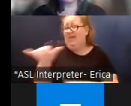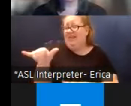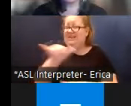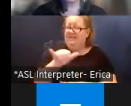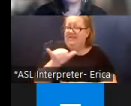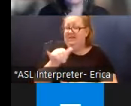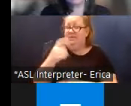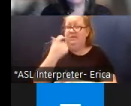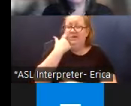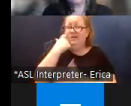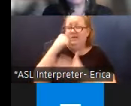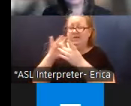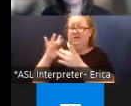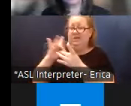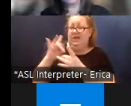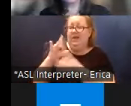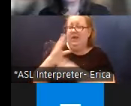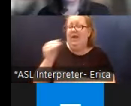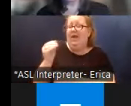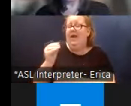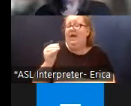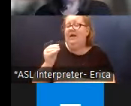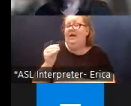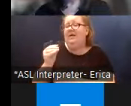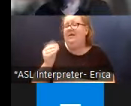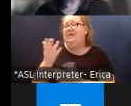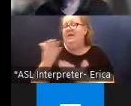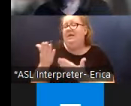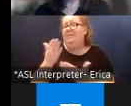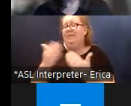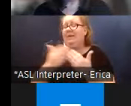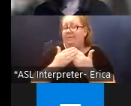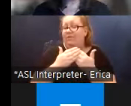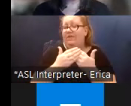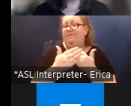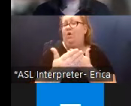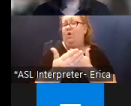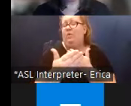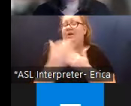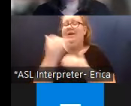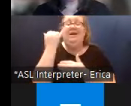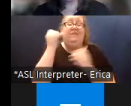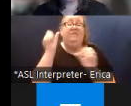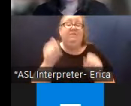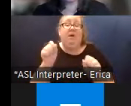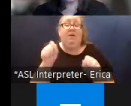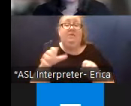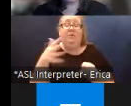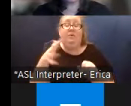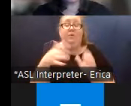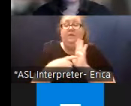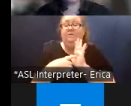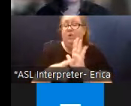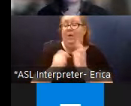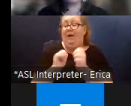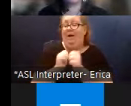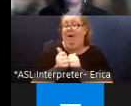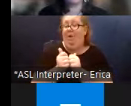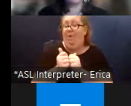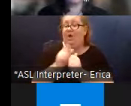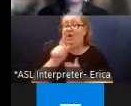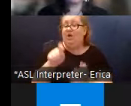said, and in the sense that maybe like moving forward, if it's possible to kind of show how